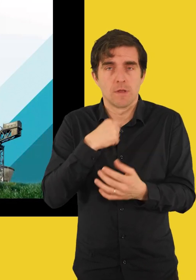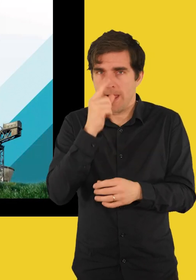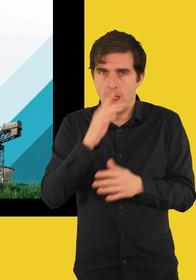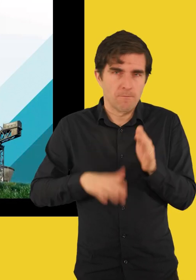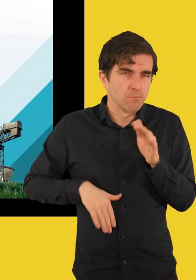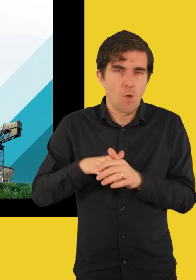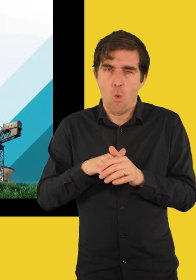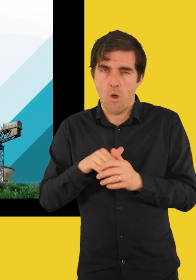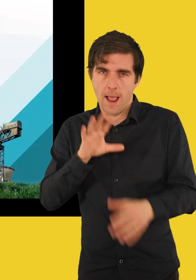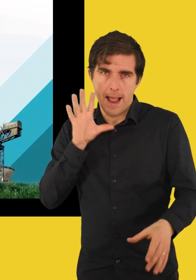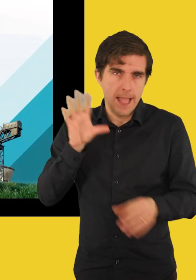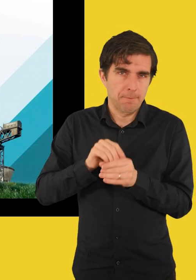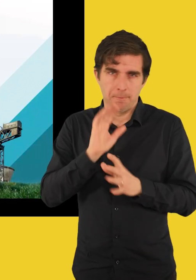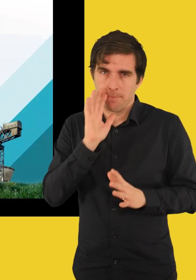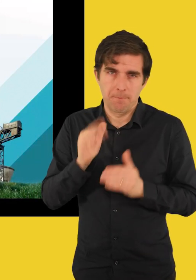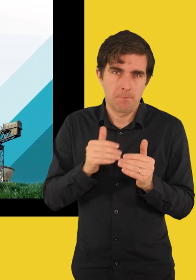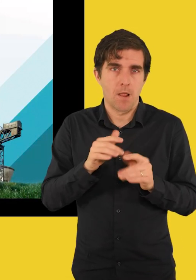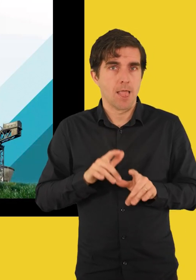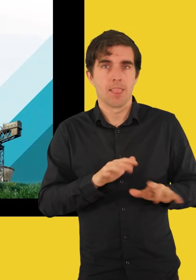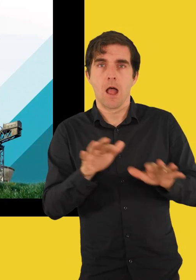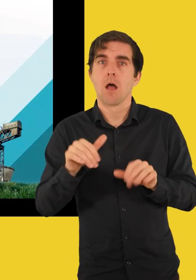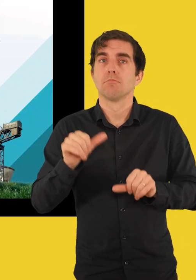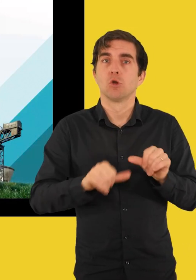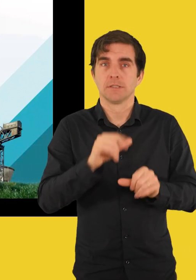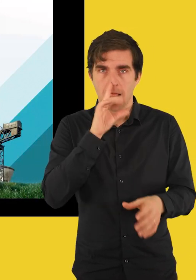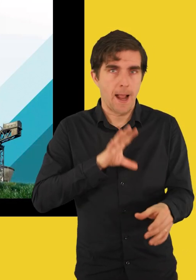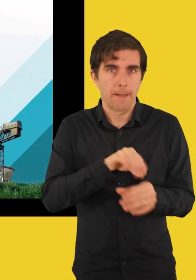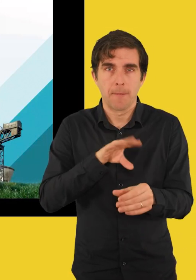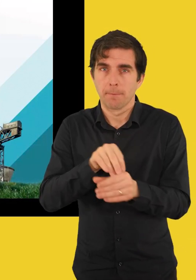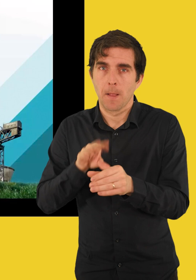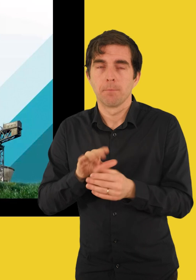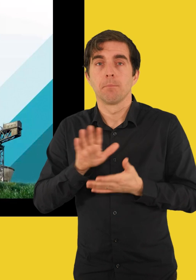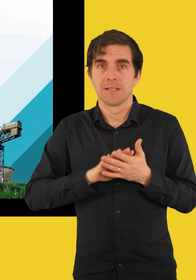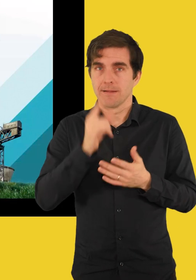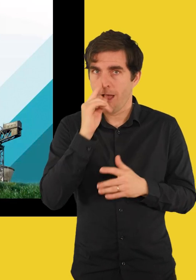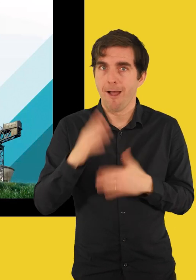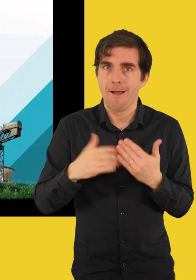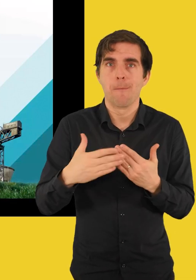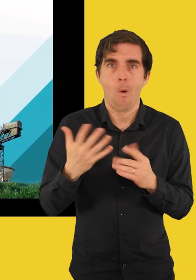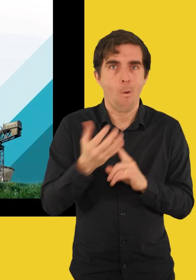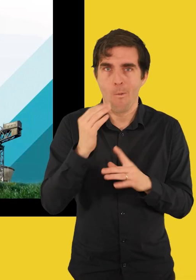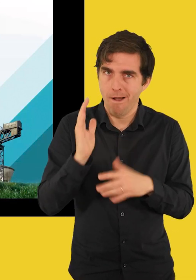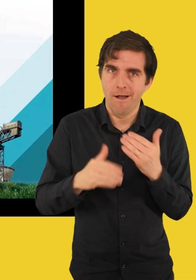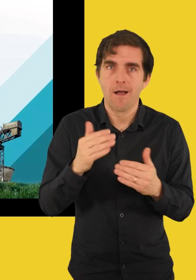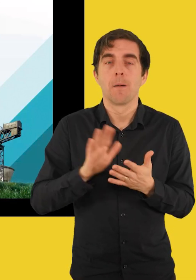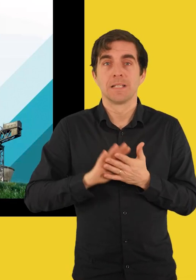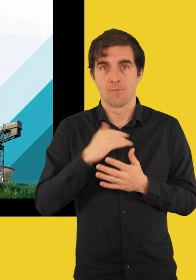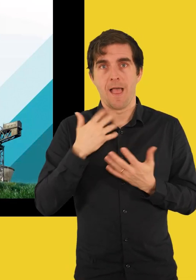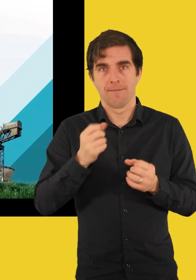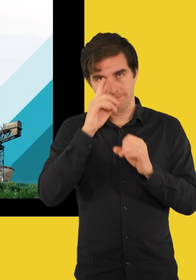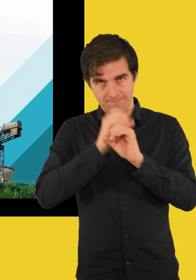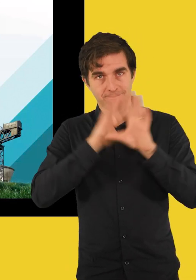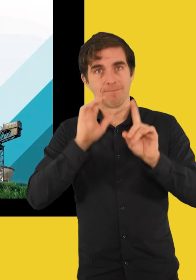we've actually been able to really fully embed it within an existing process within the council, because that means it will get done. And what it means also is that we